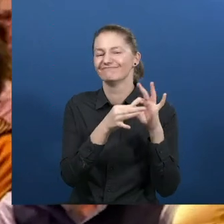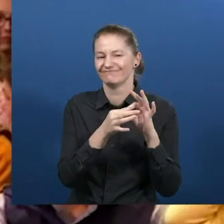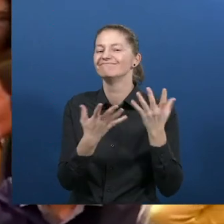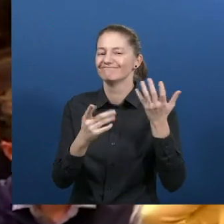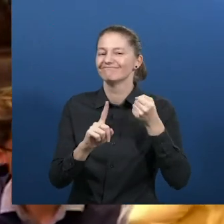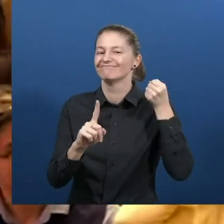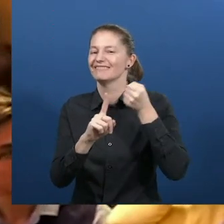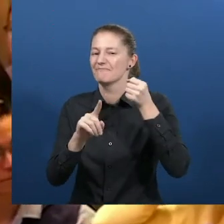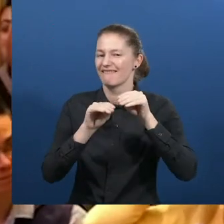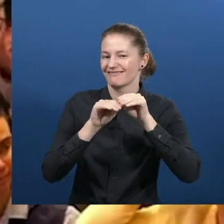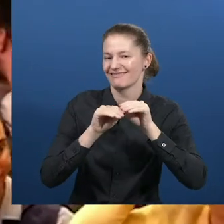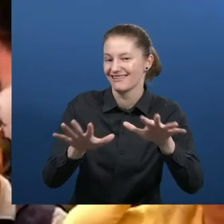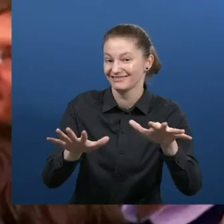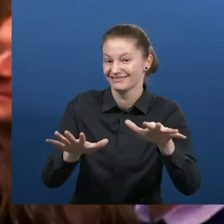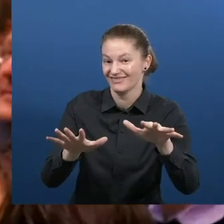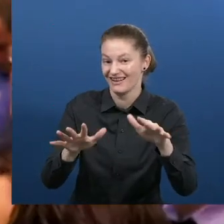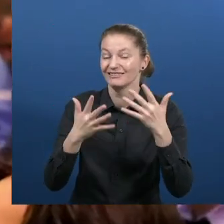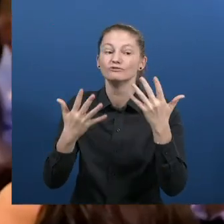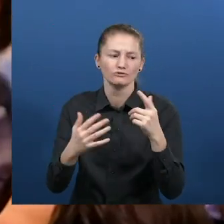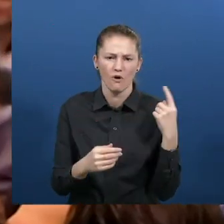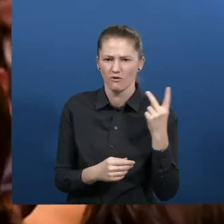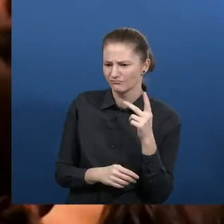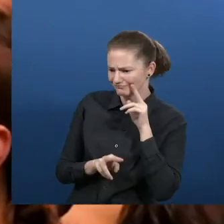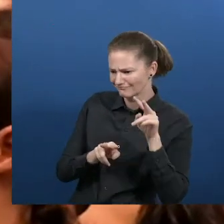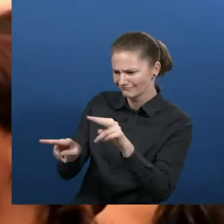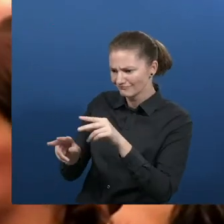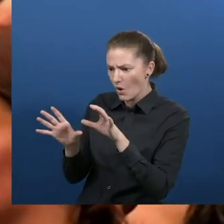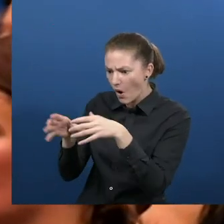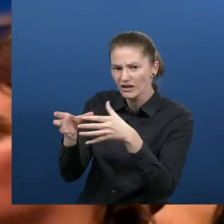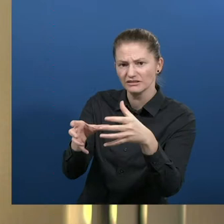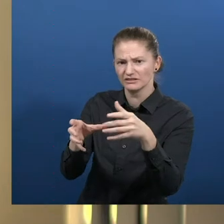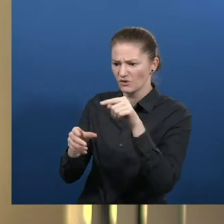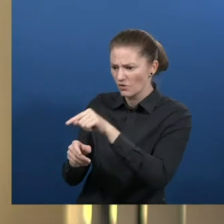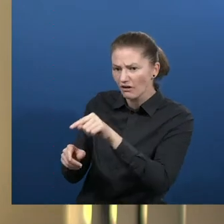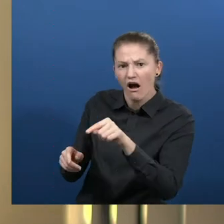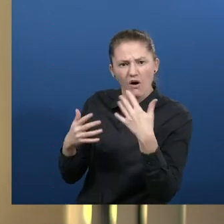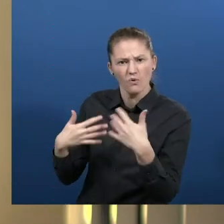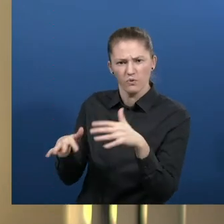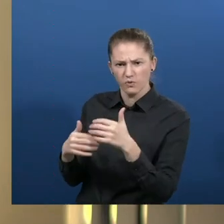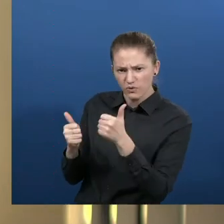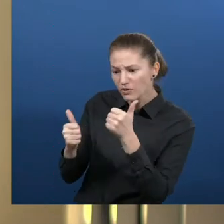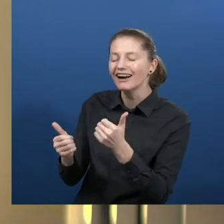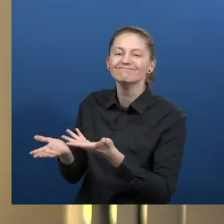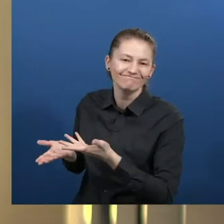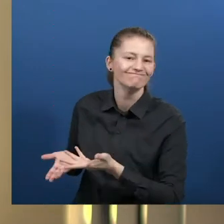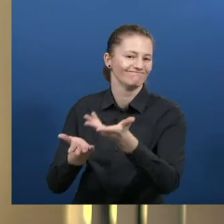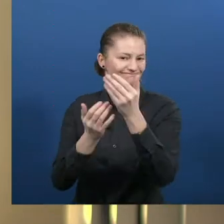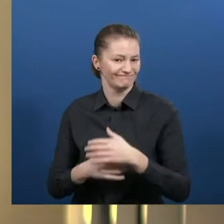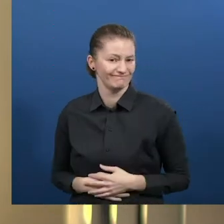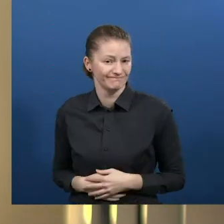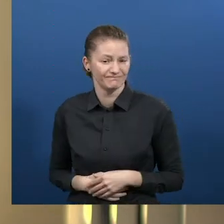and innovative practices. Impact Transfer is an Ashoka initiative. We do this in different fields and with different